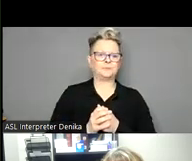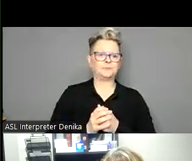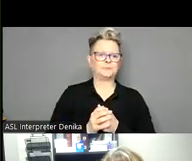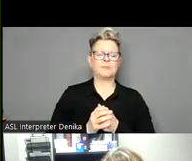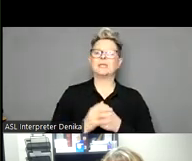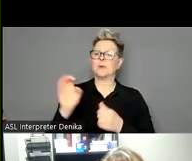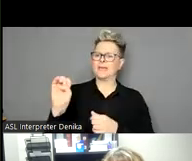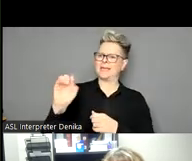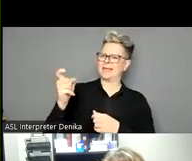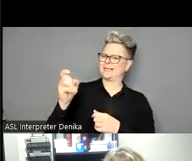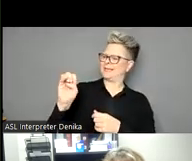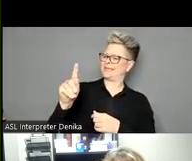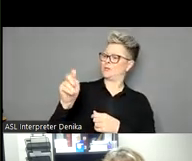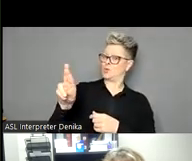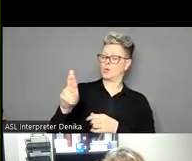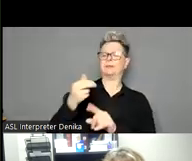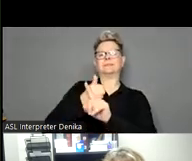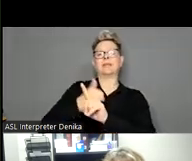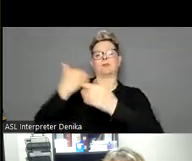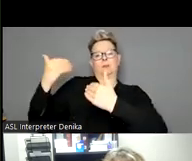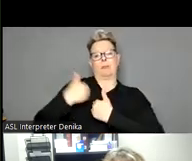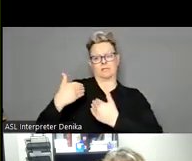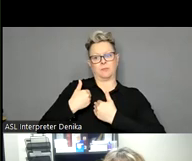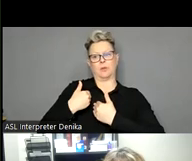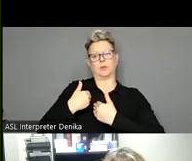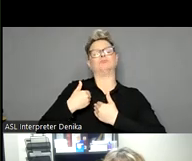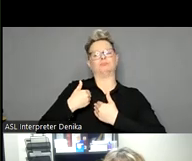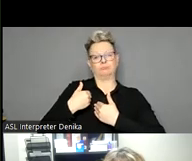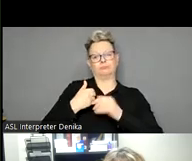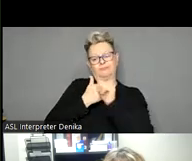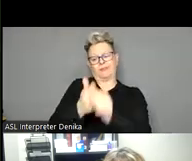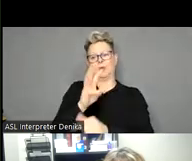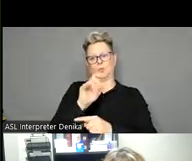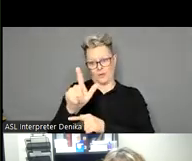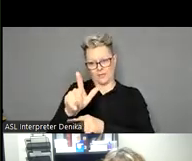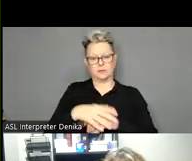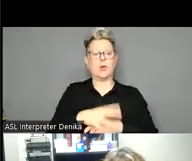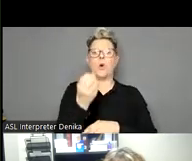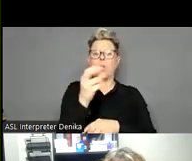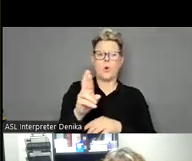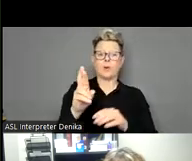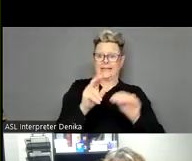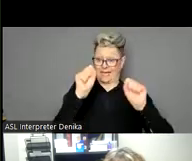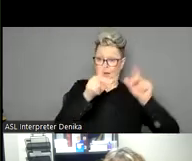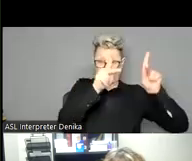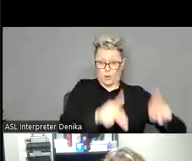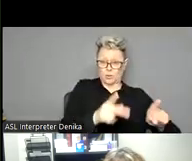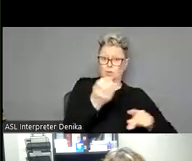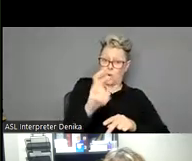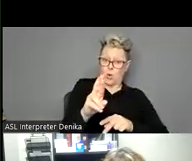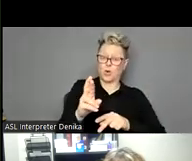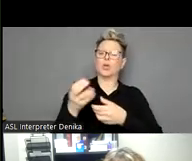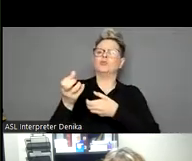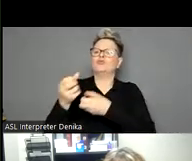So an executor can be any person or persons. It can also be a trust corporation. I believe Scotiabank or Scotia Trust has